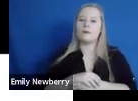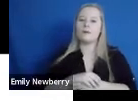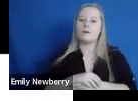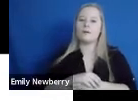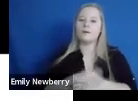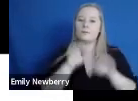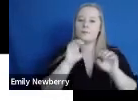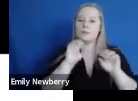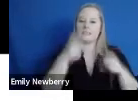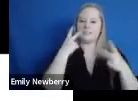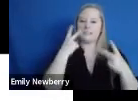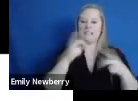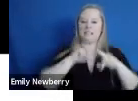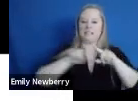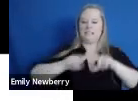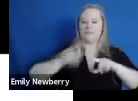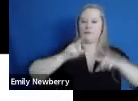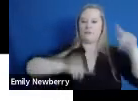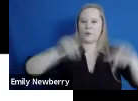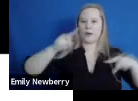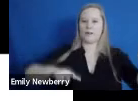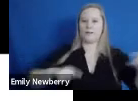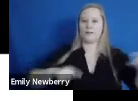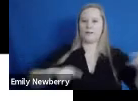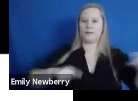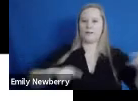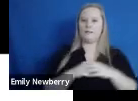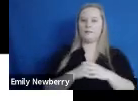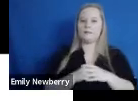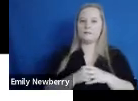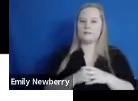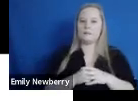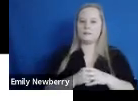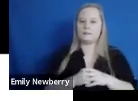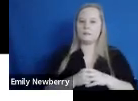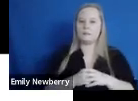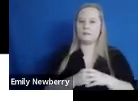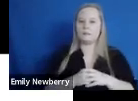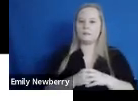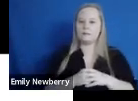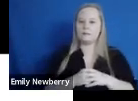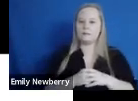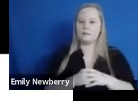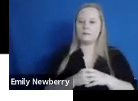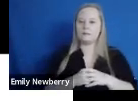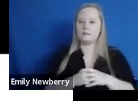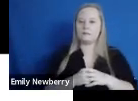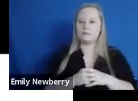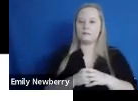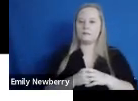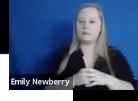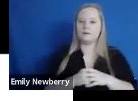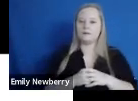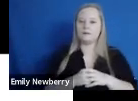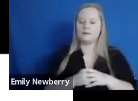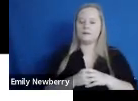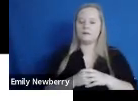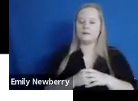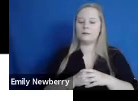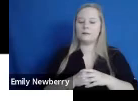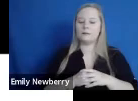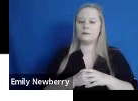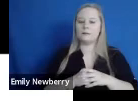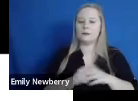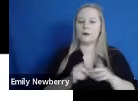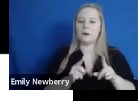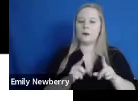varieties that work well with on NAPI. And also we plant cover